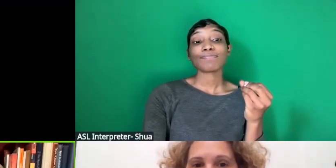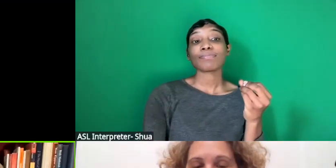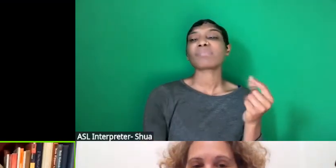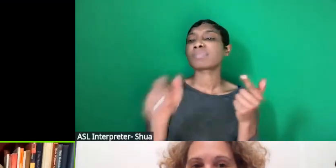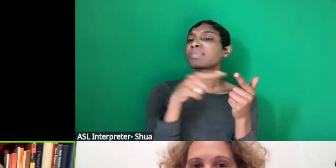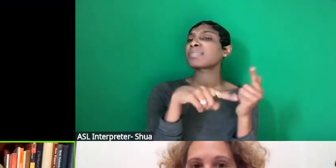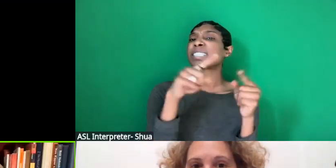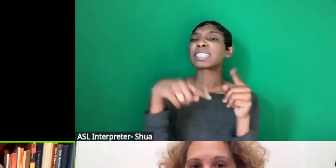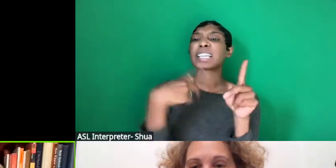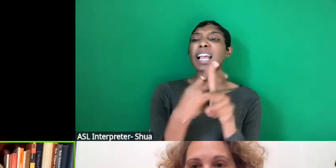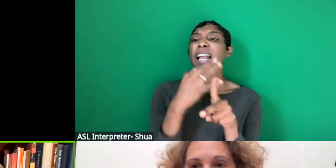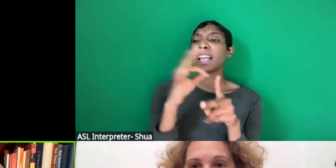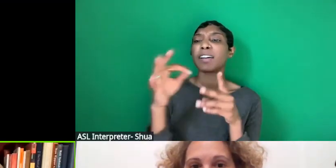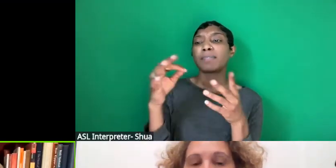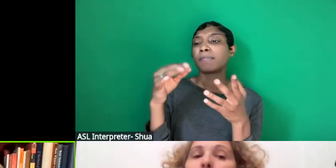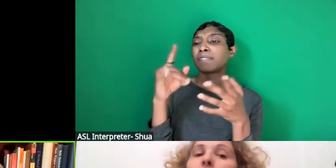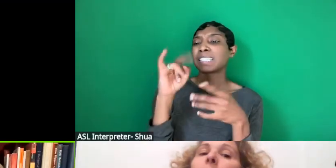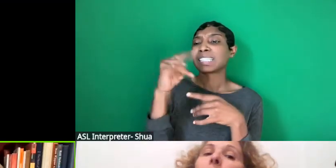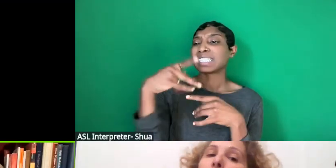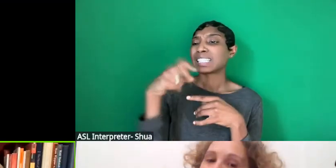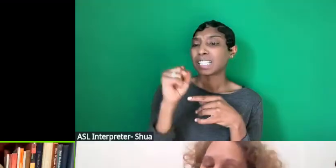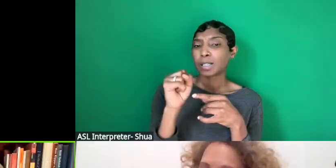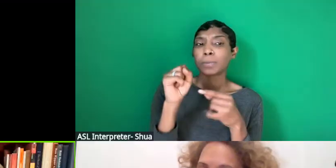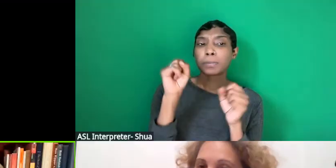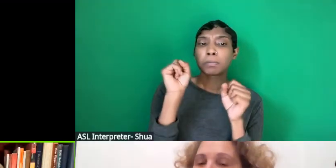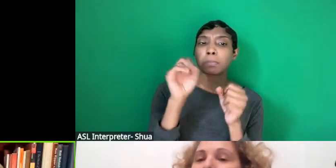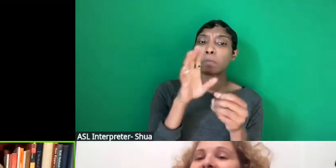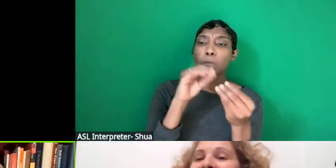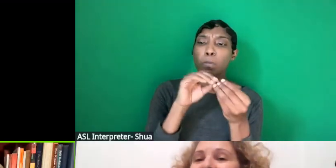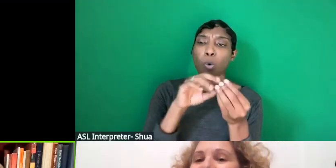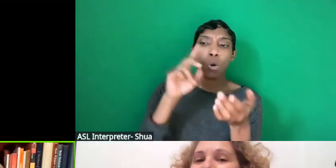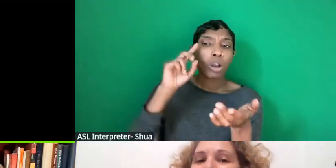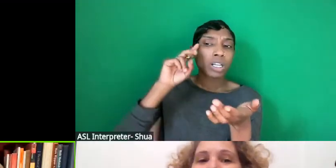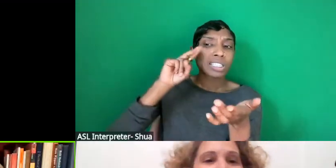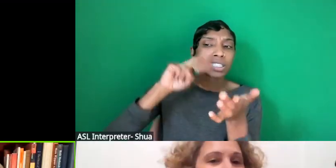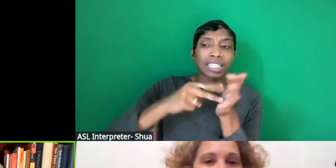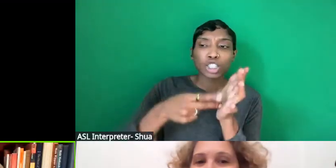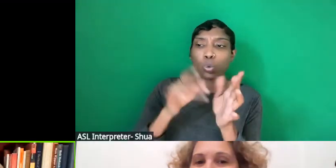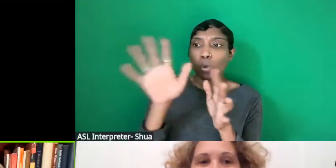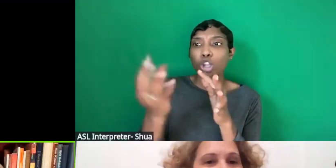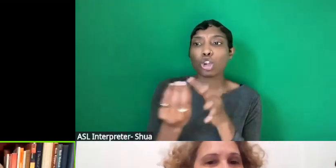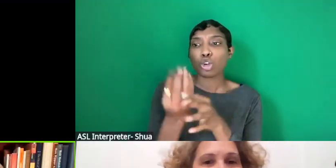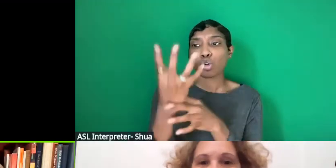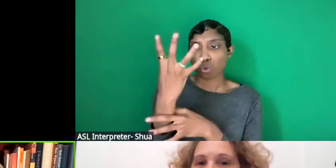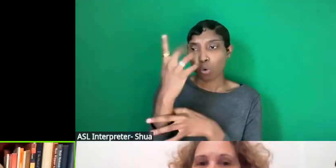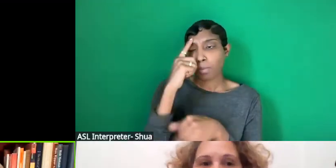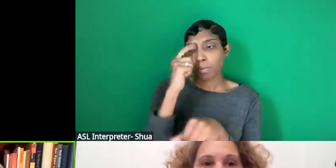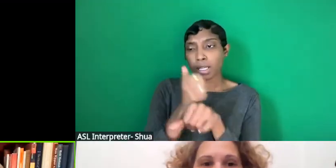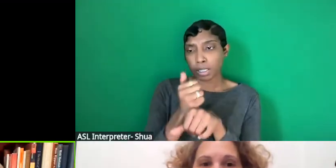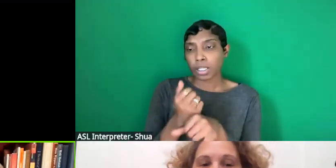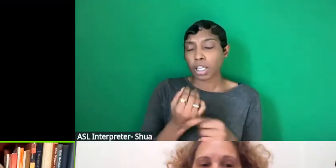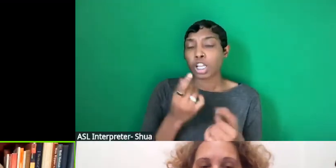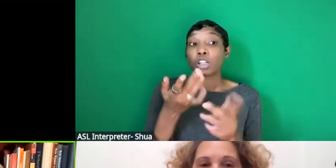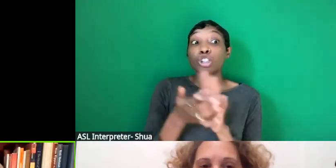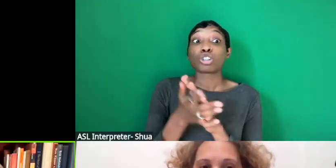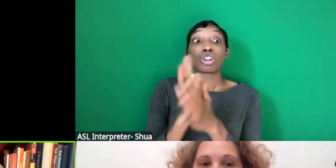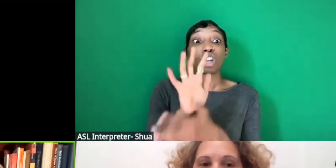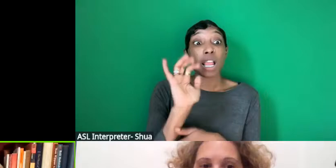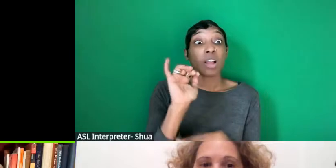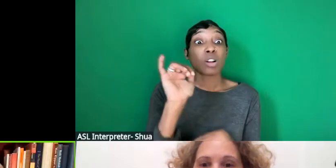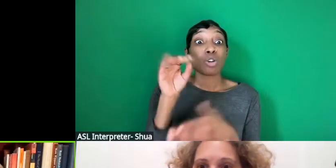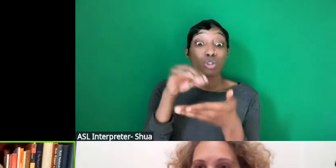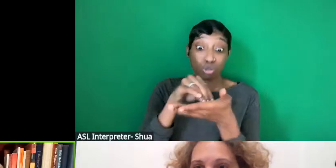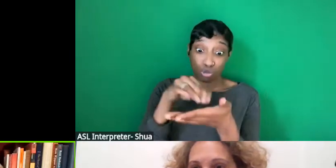people be more intentional about their growth mindset related choices. It turns out that